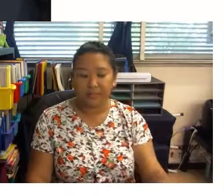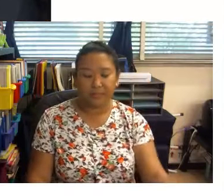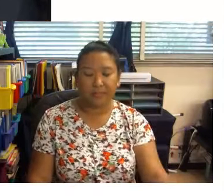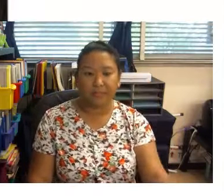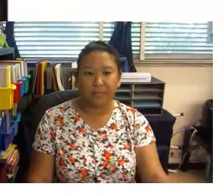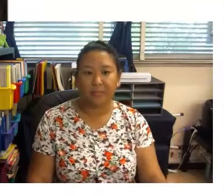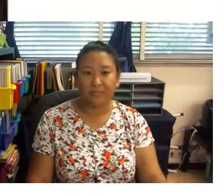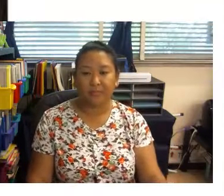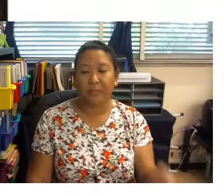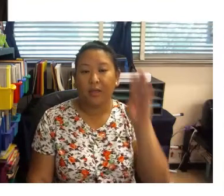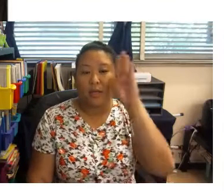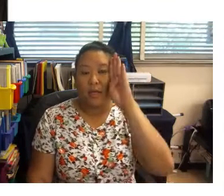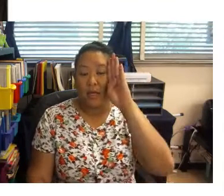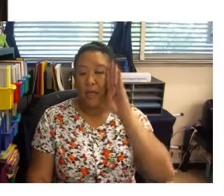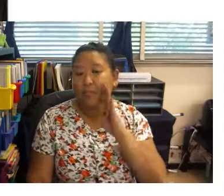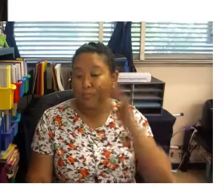blonde,